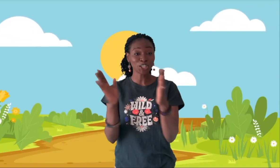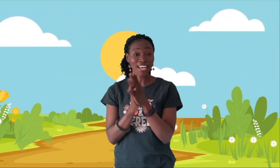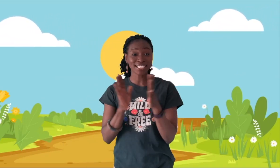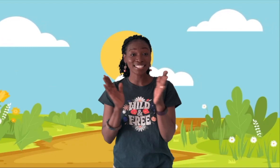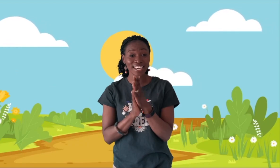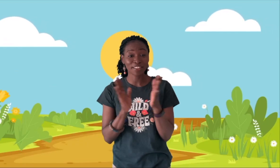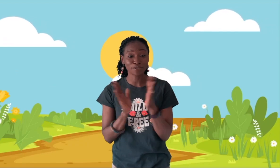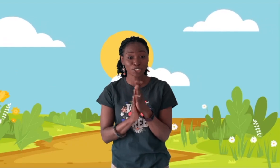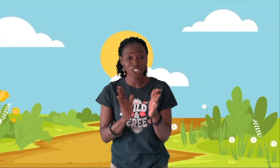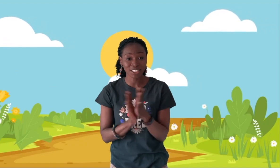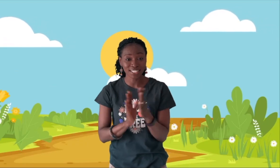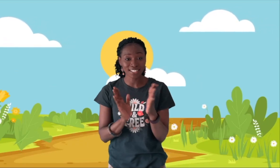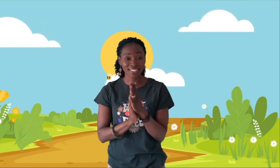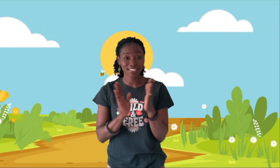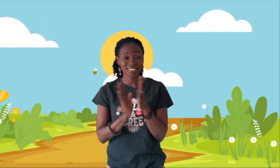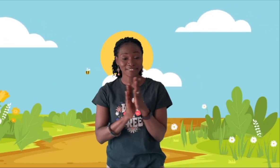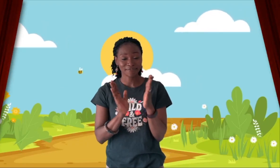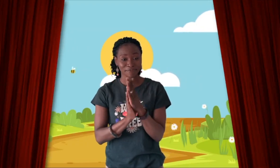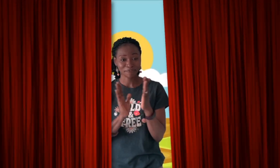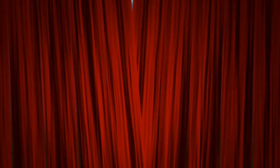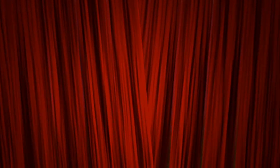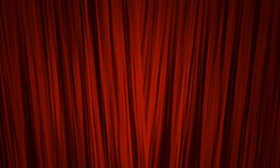Hallelujah. Put your hands together for Jesus.